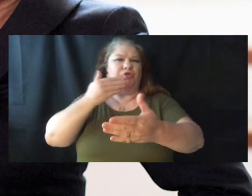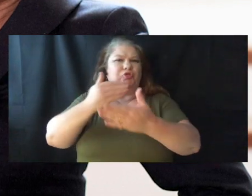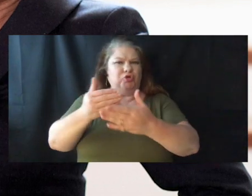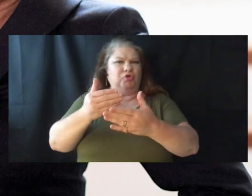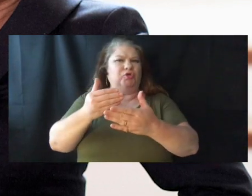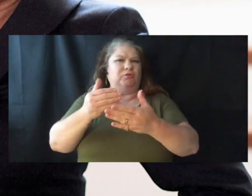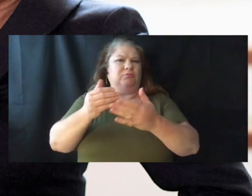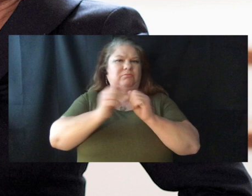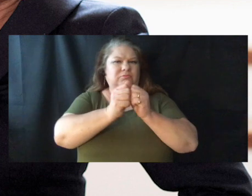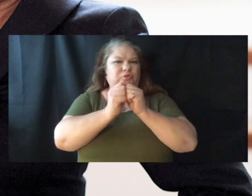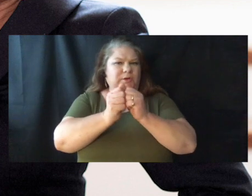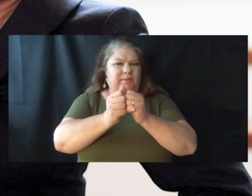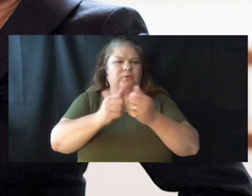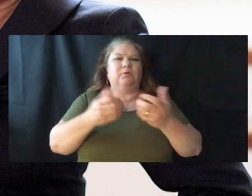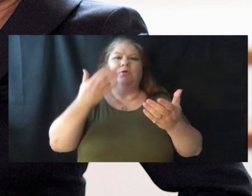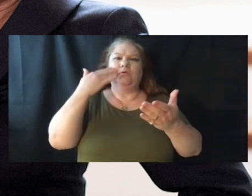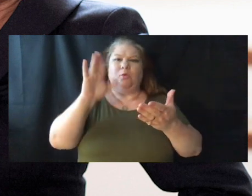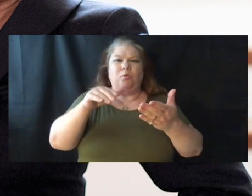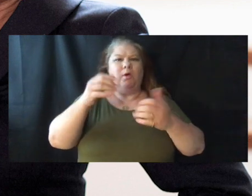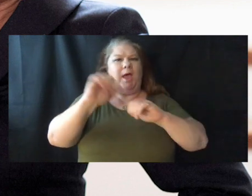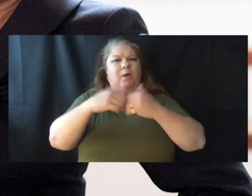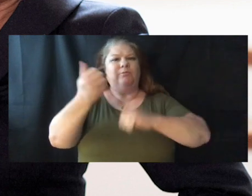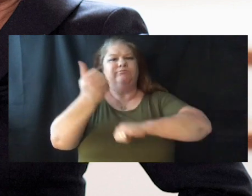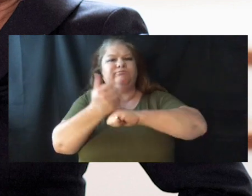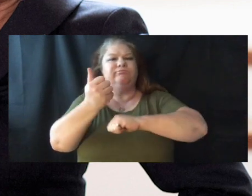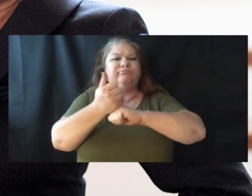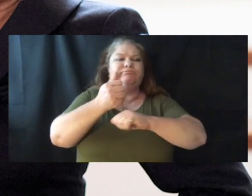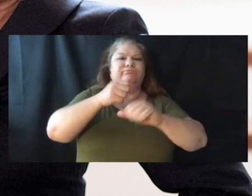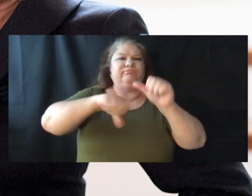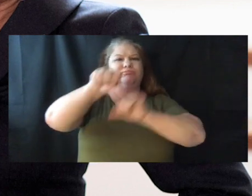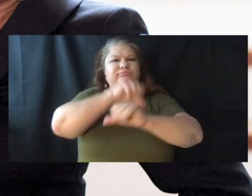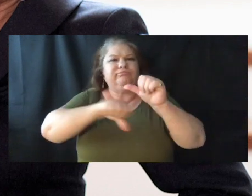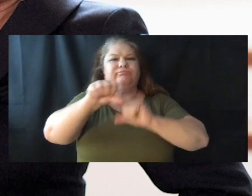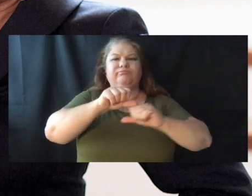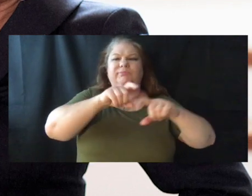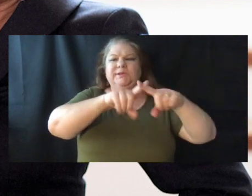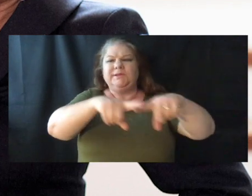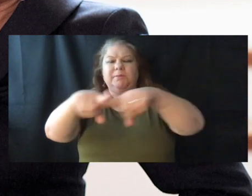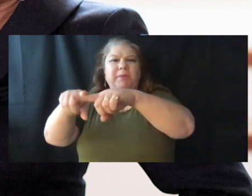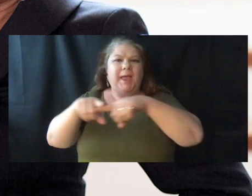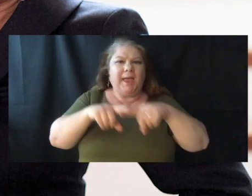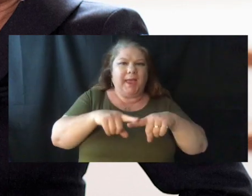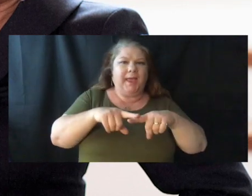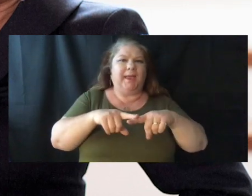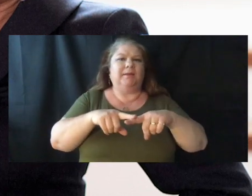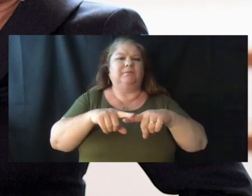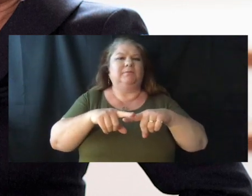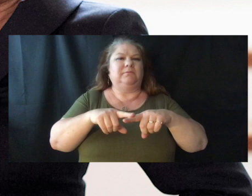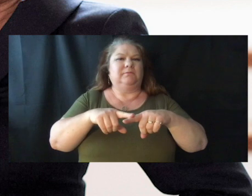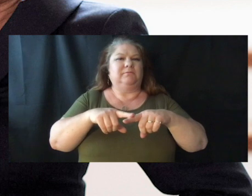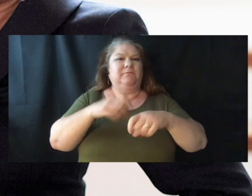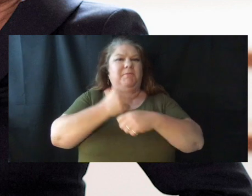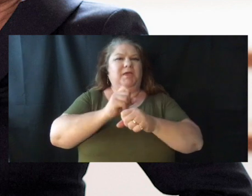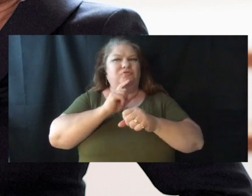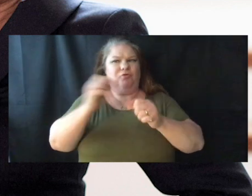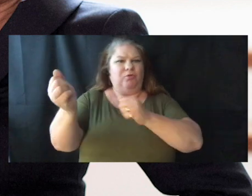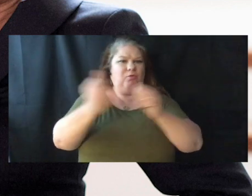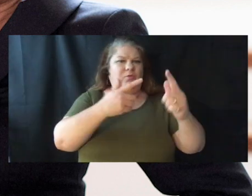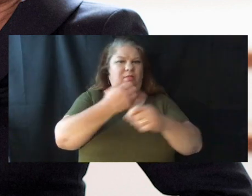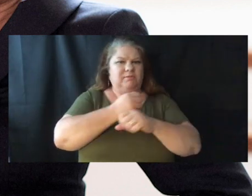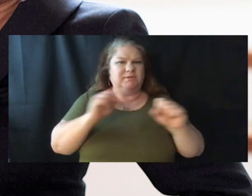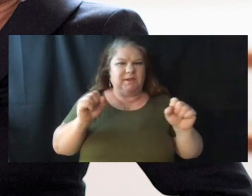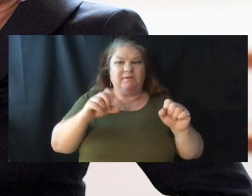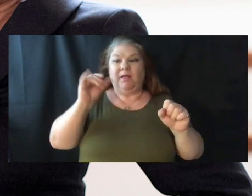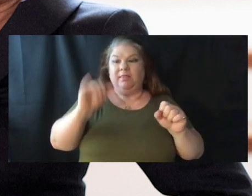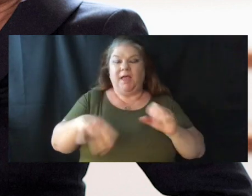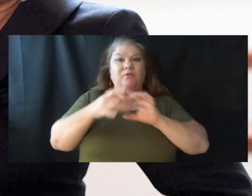great relationships with each other. You know how to take care of each other, to be dependent on each other, and to look out for each other.